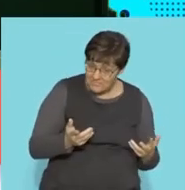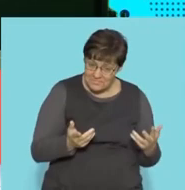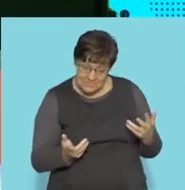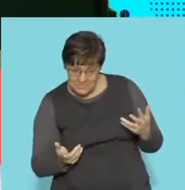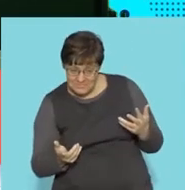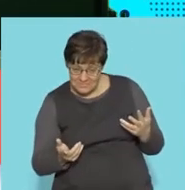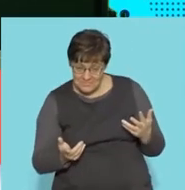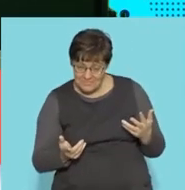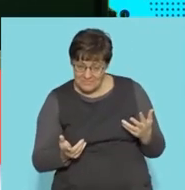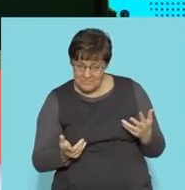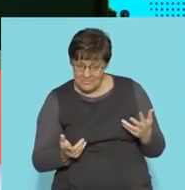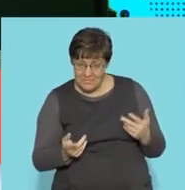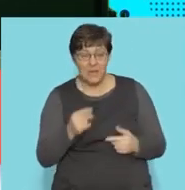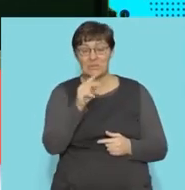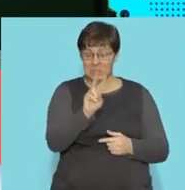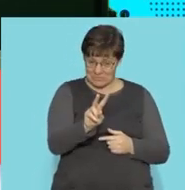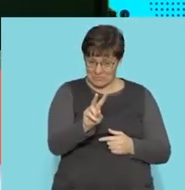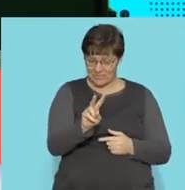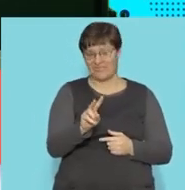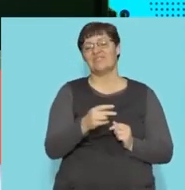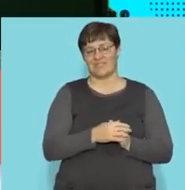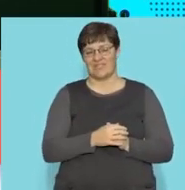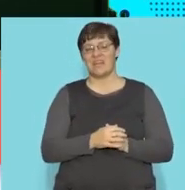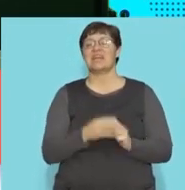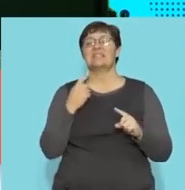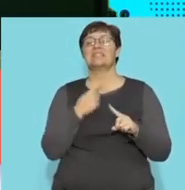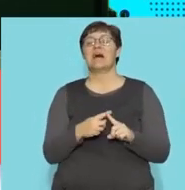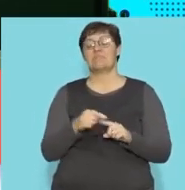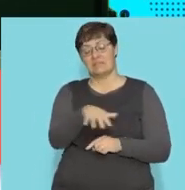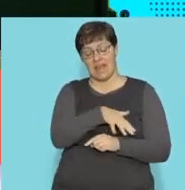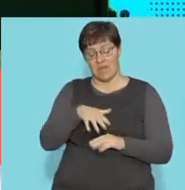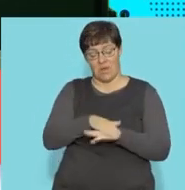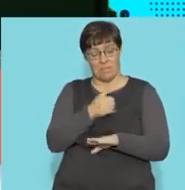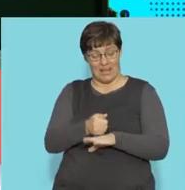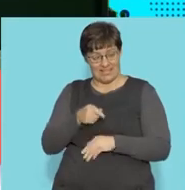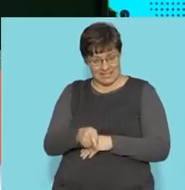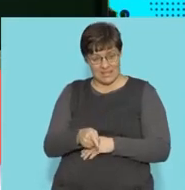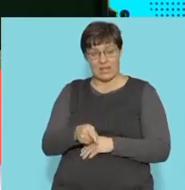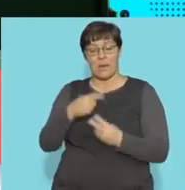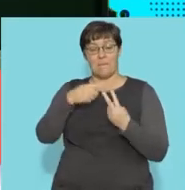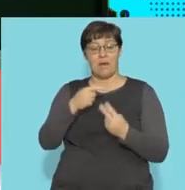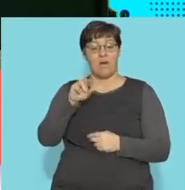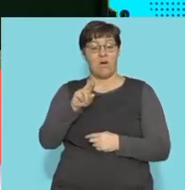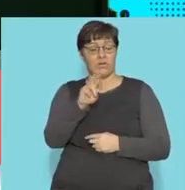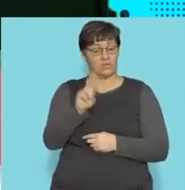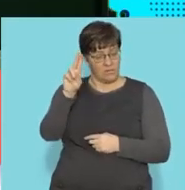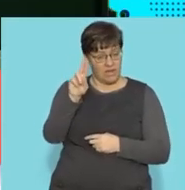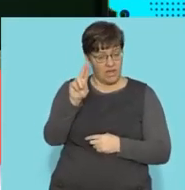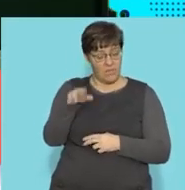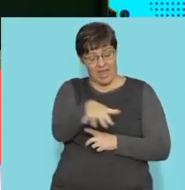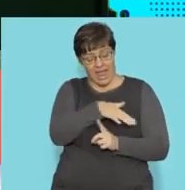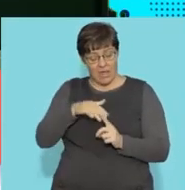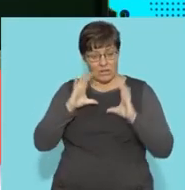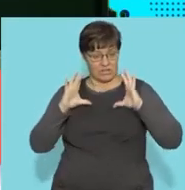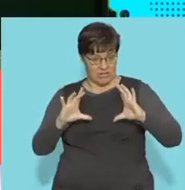I'm hoping that we've got some 2's going on in your heads. So I'm going to have to multiply the area of the base, which is pi r squared, because that's